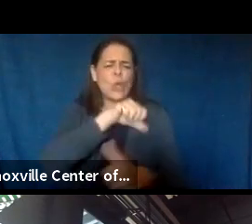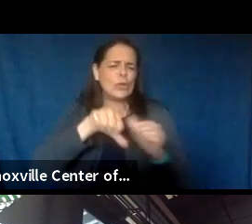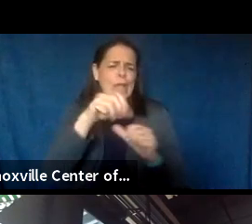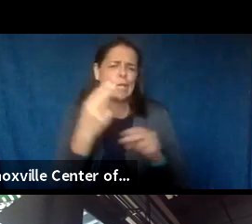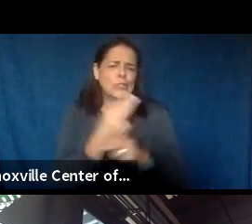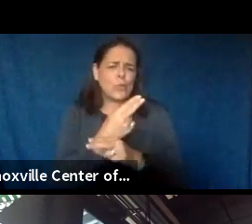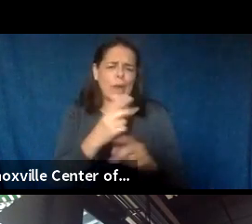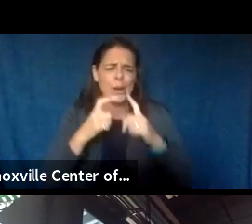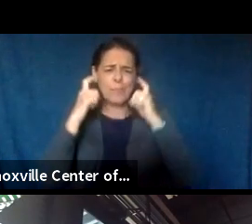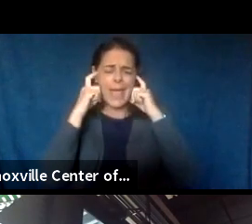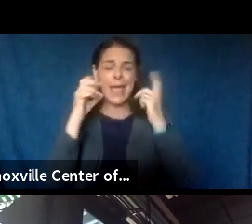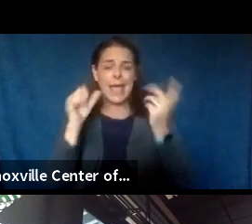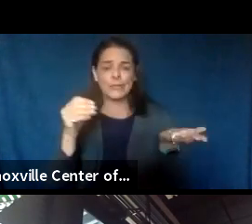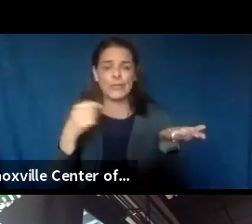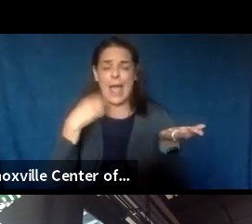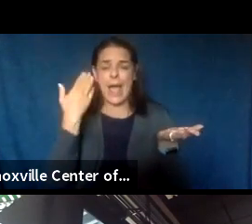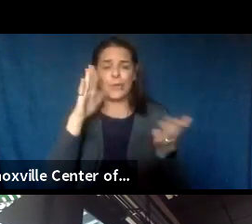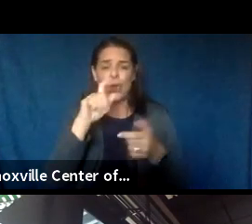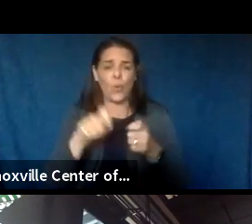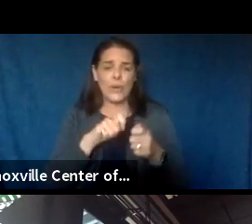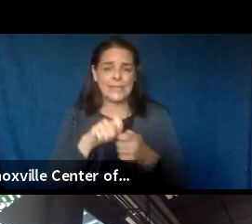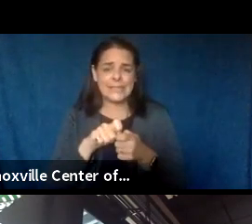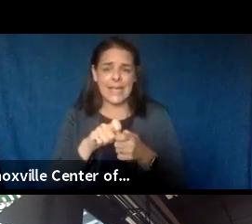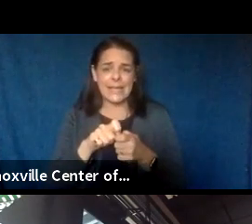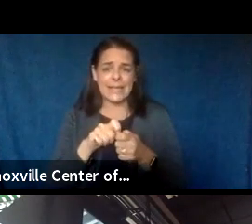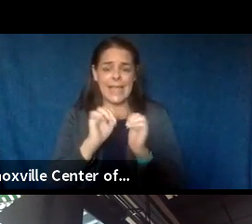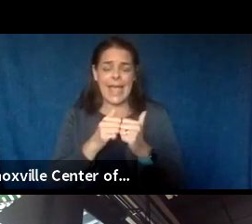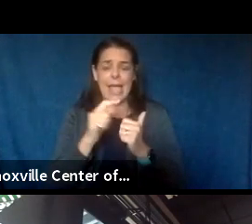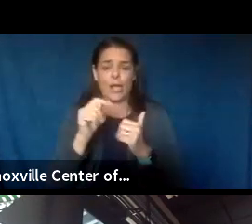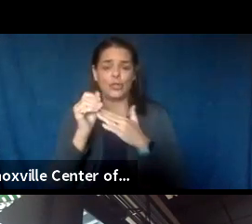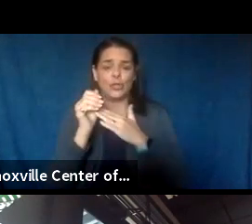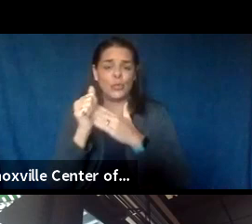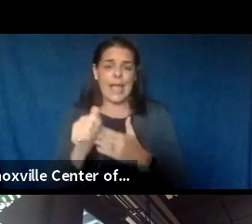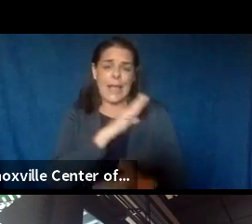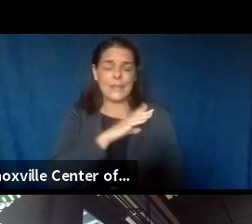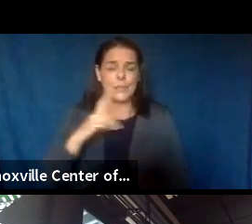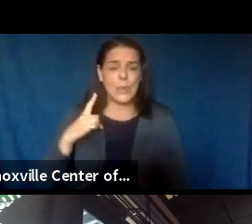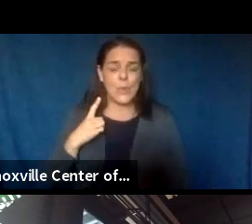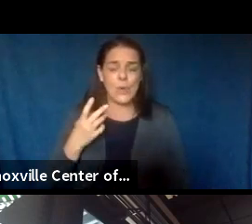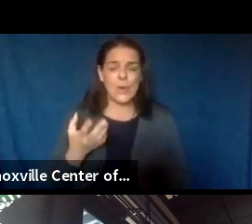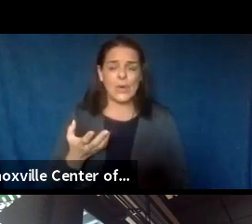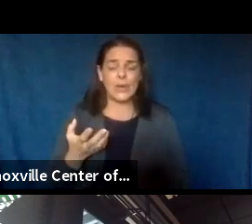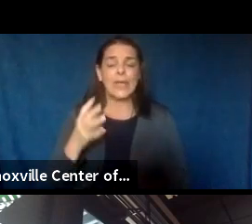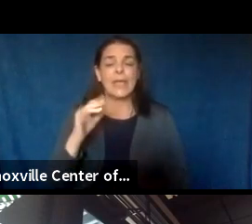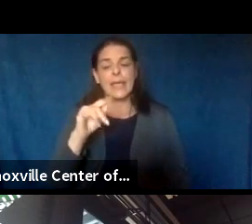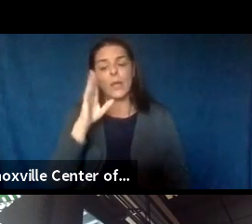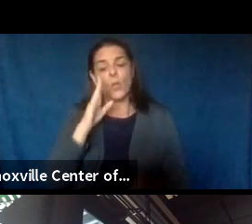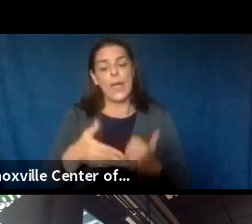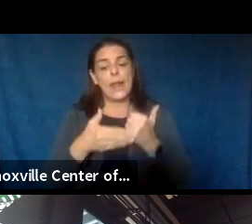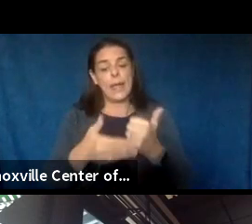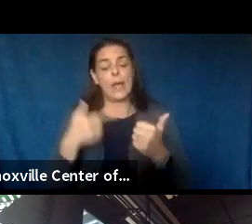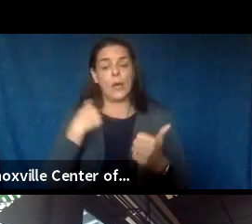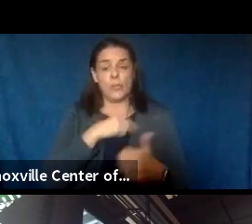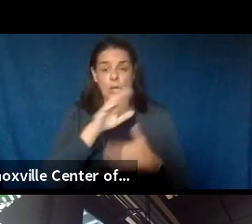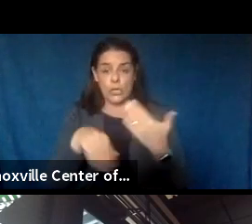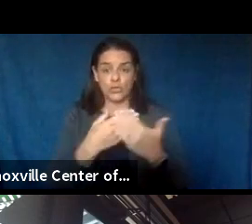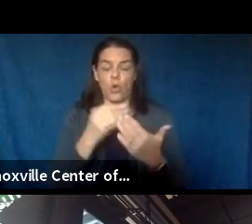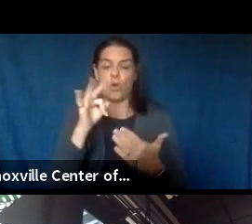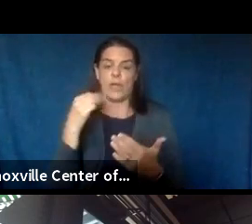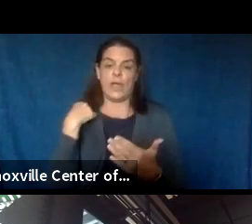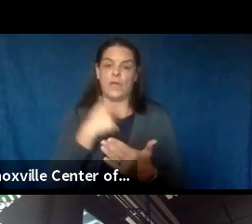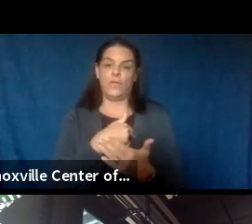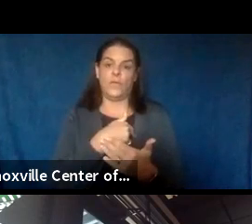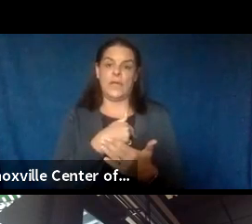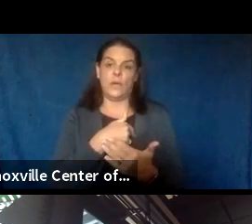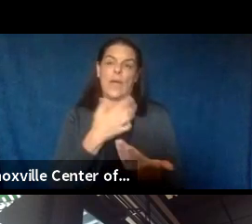masks. So I don't know exactly how to guide the board. I mean, if it would help all of us if we were,